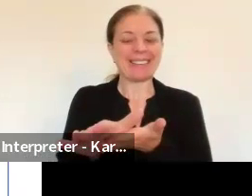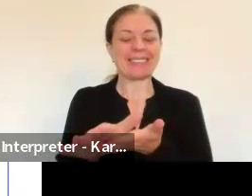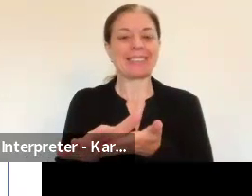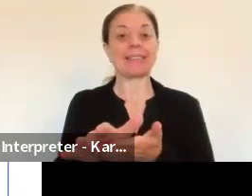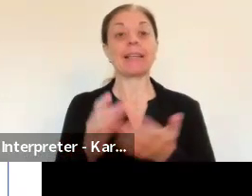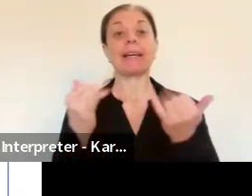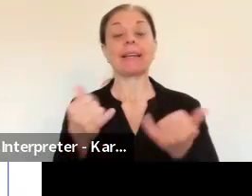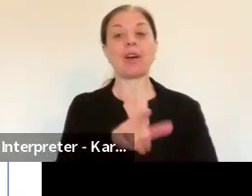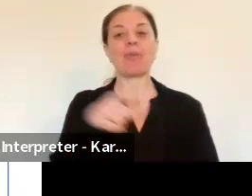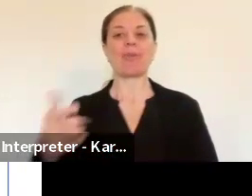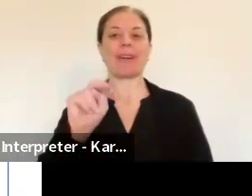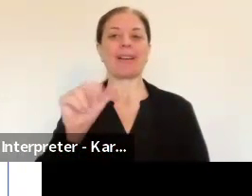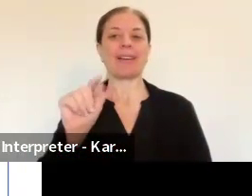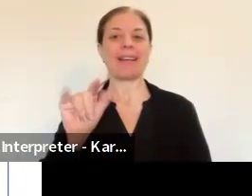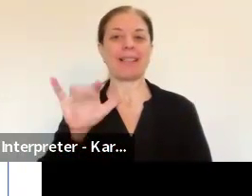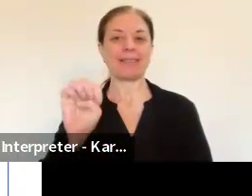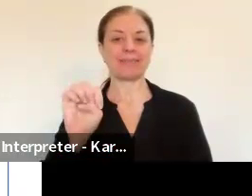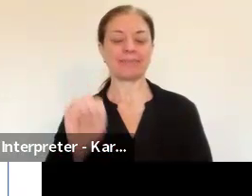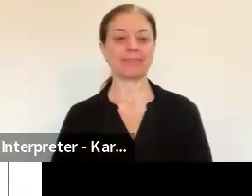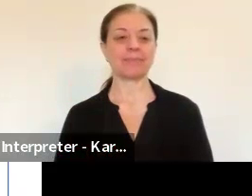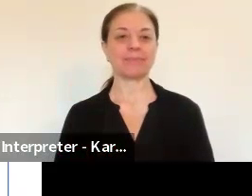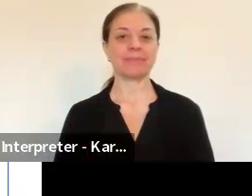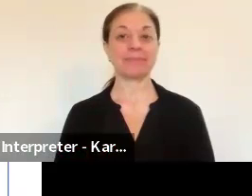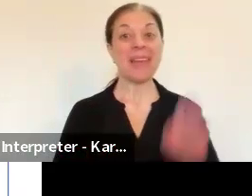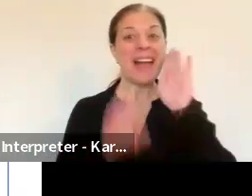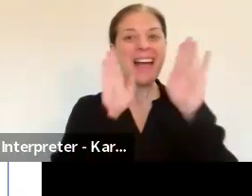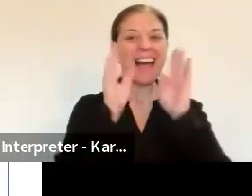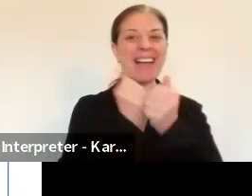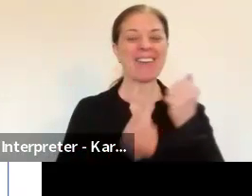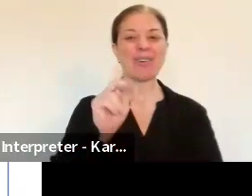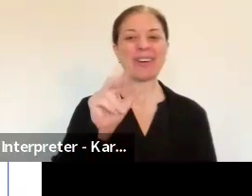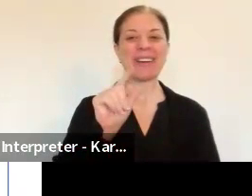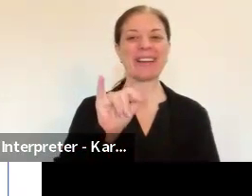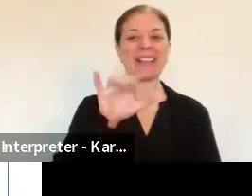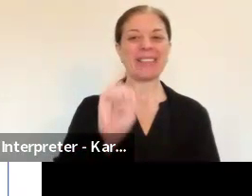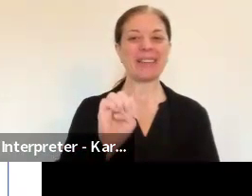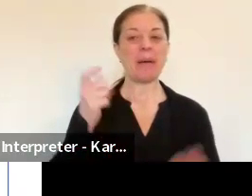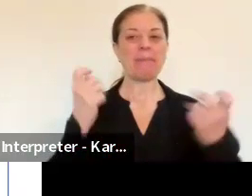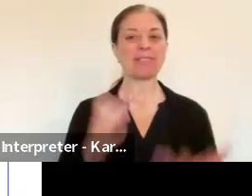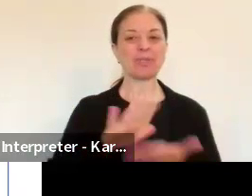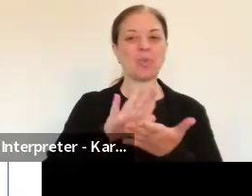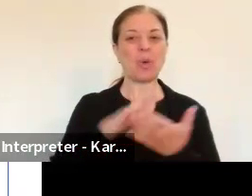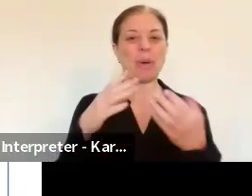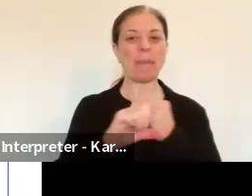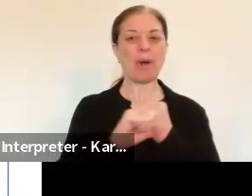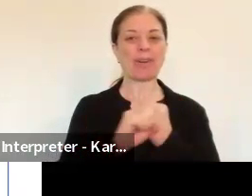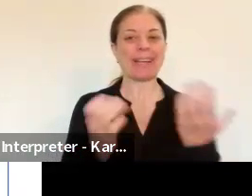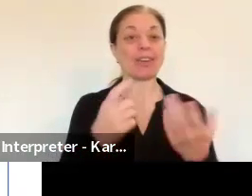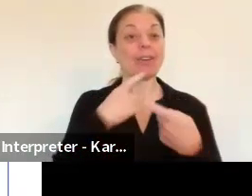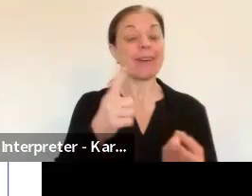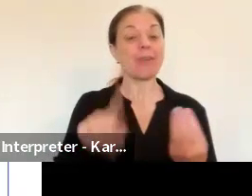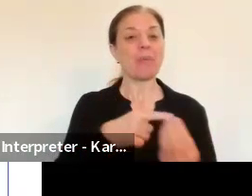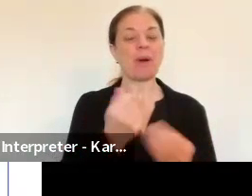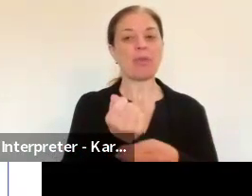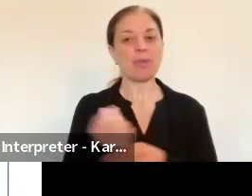And now over to Natalie. Hi, everyone. It's Natalie Capagrossi, Manager of School Marketing, here to tell you about a